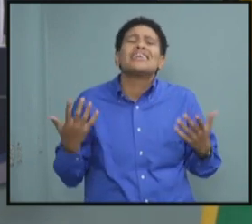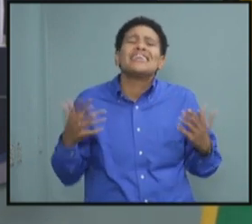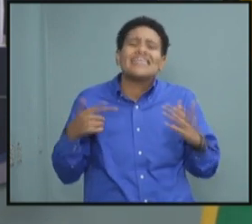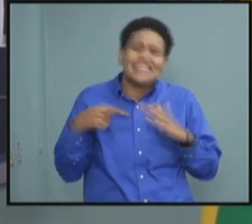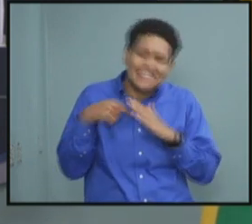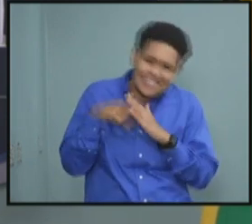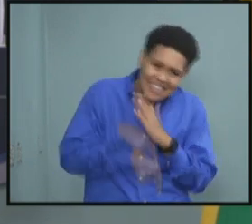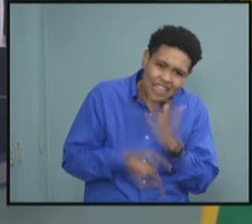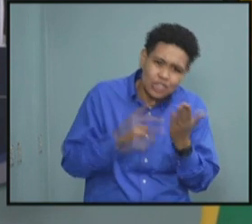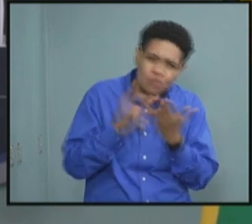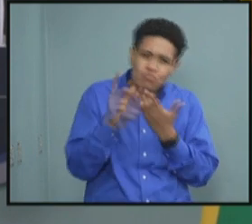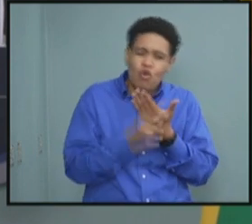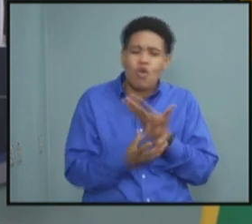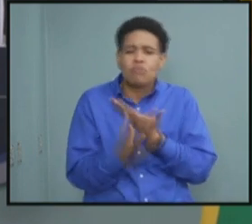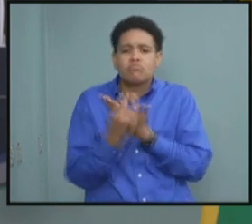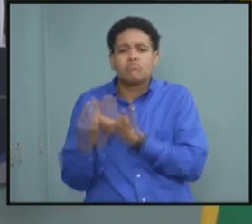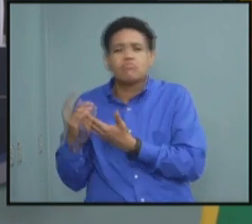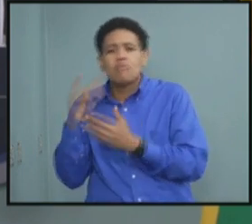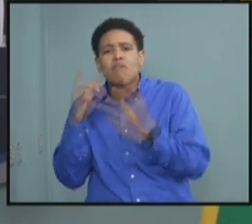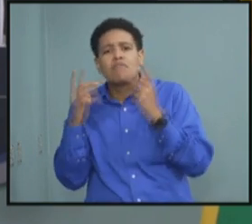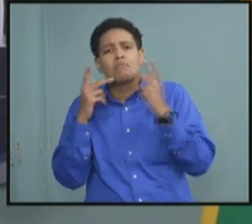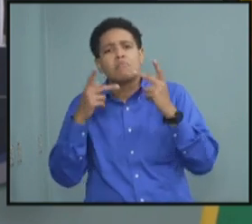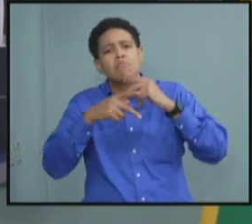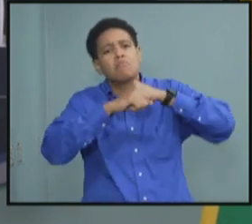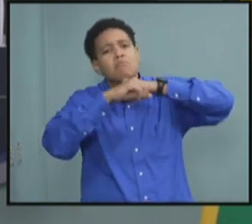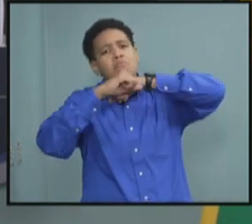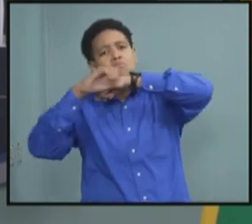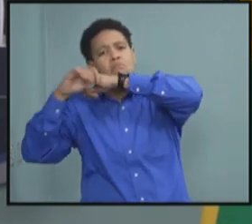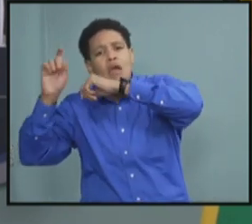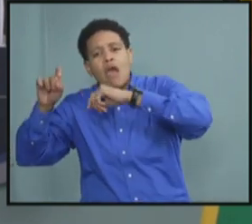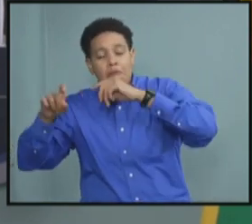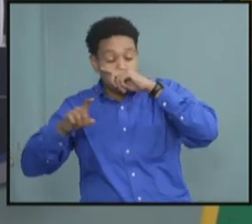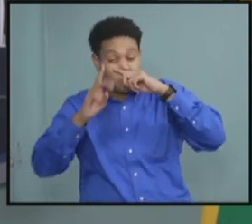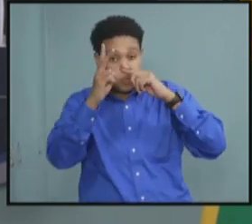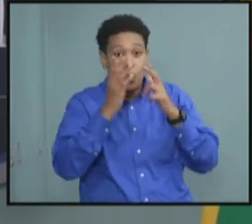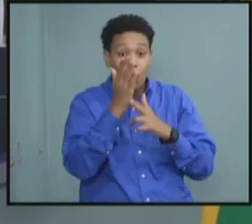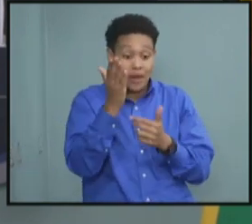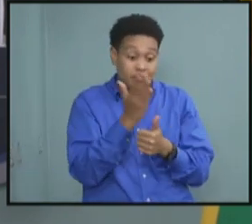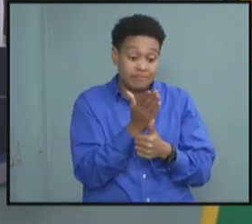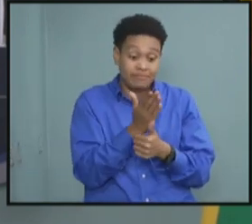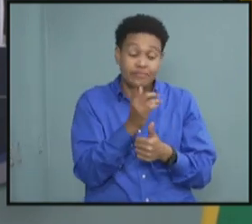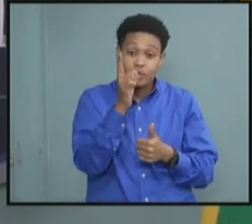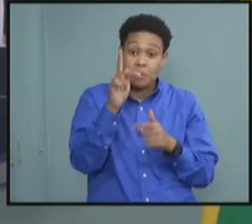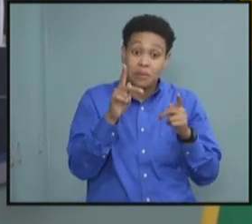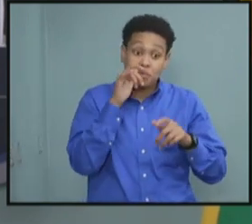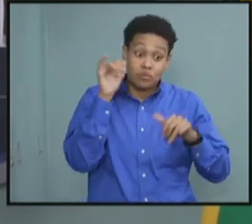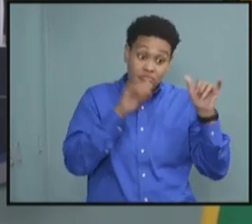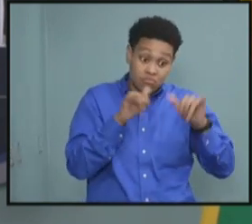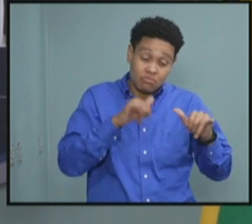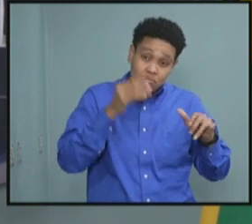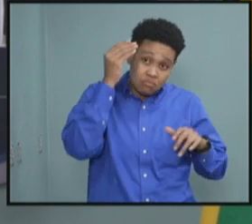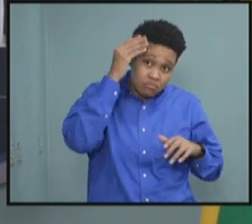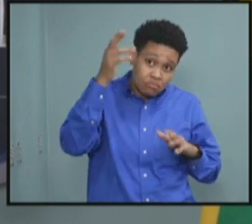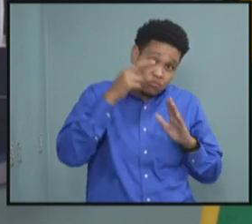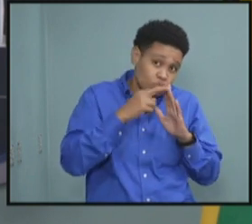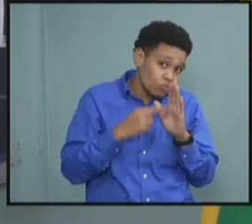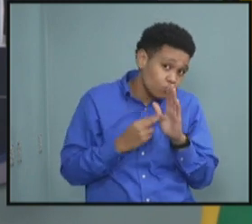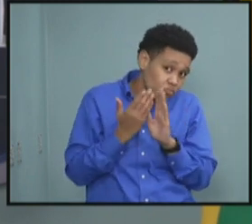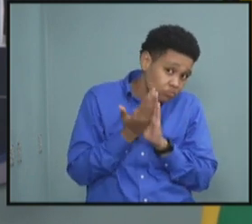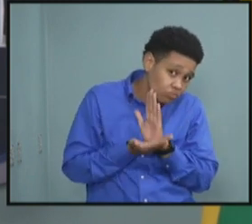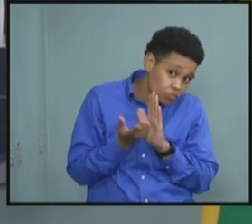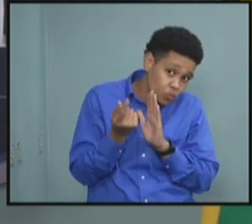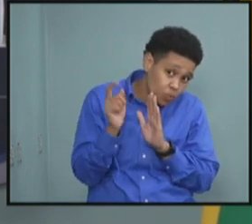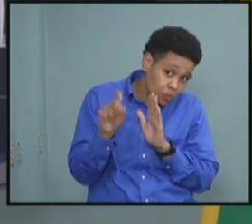intense program of public education in two ways. One, with the population coming in, about the orders